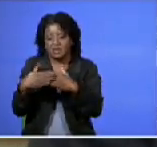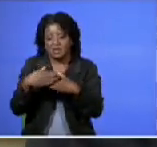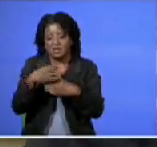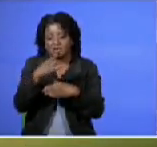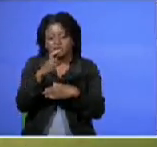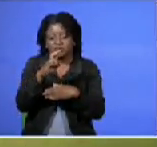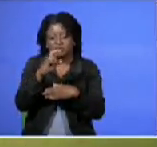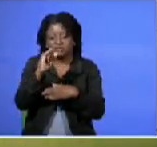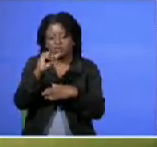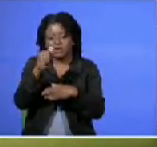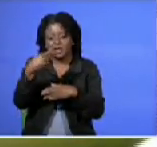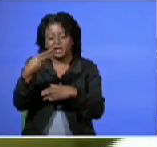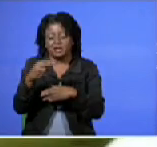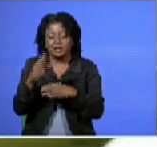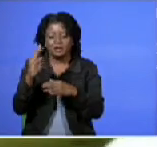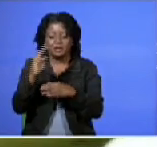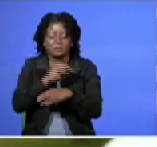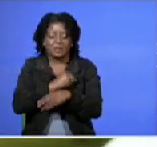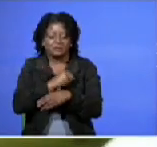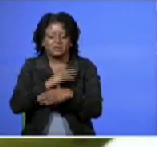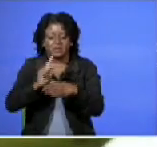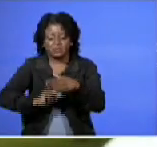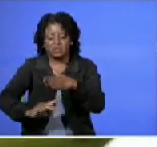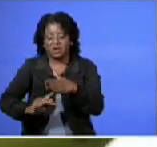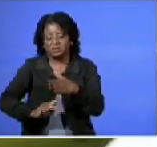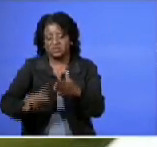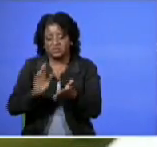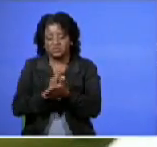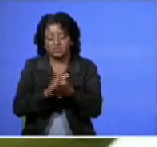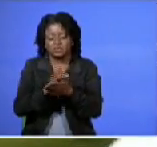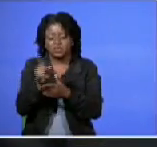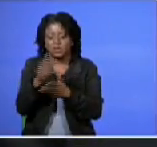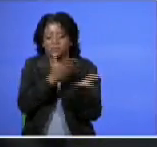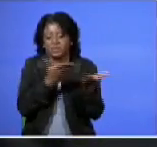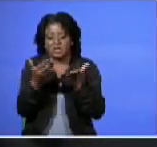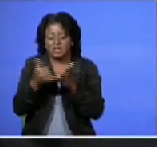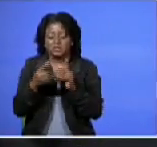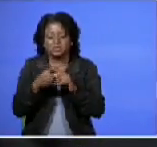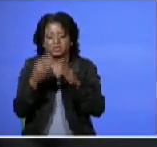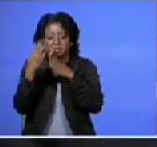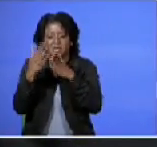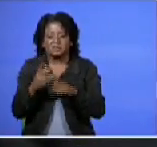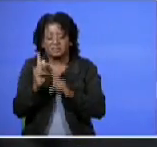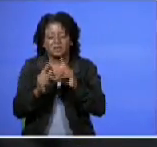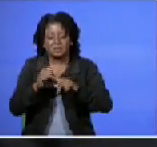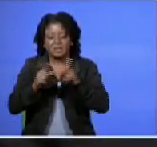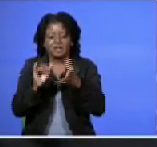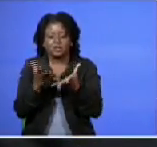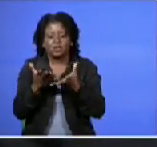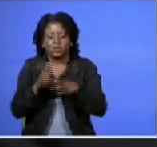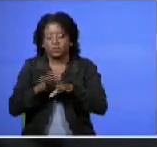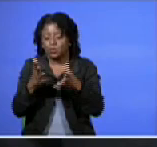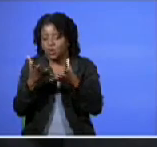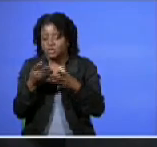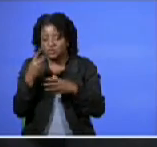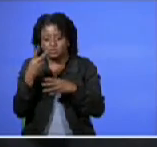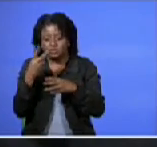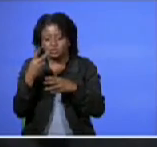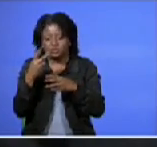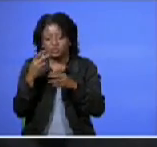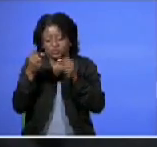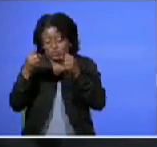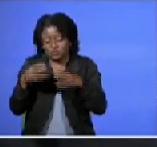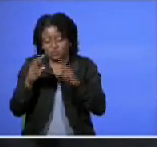Primary School. So you're bringing it to the Bahamian people, but I don't want you to lose sight of the fact that we have